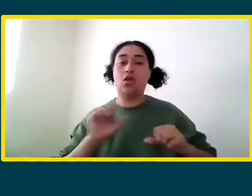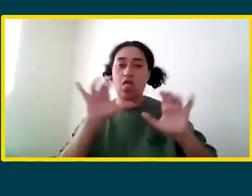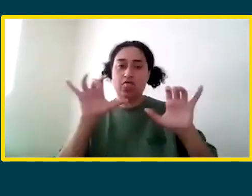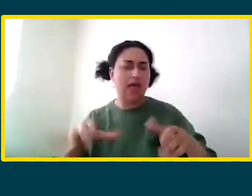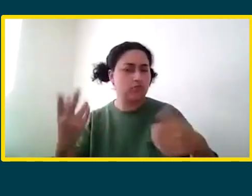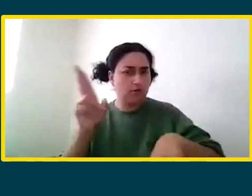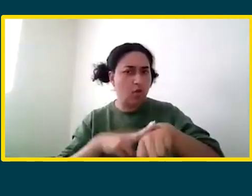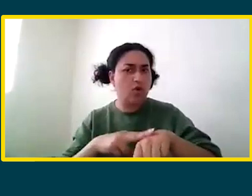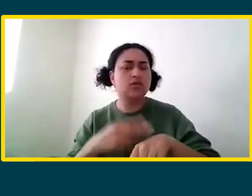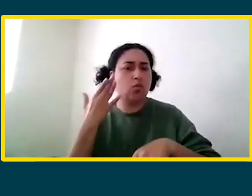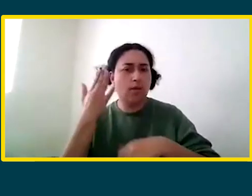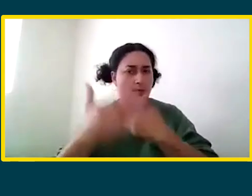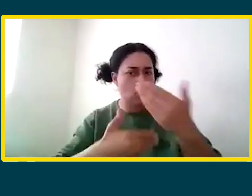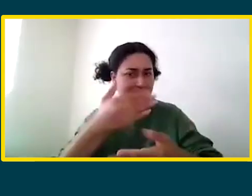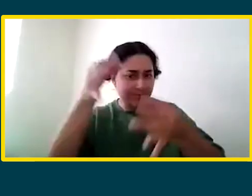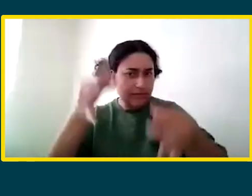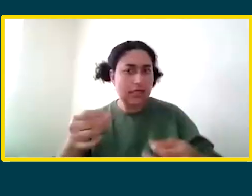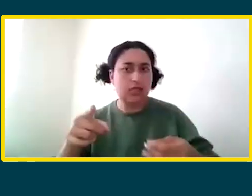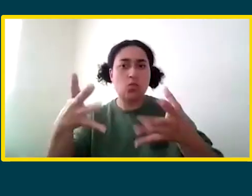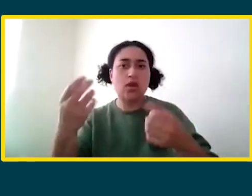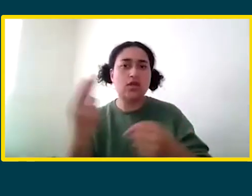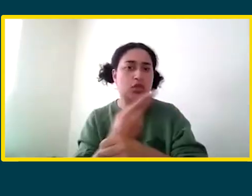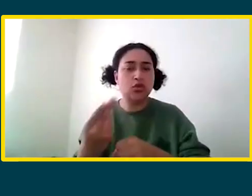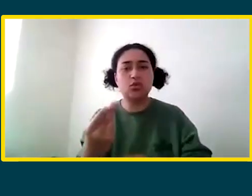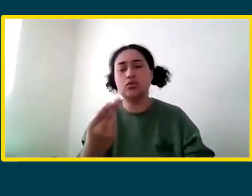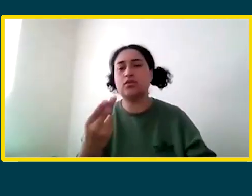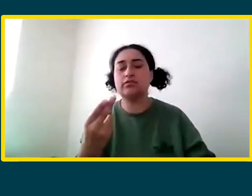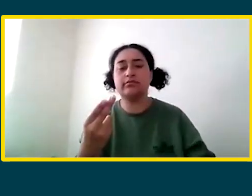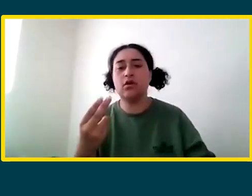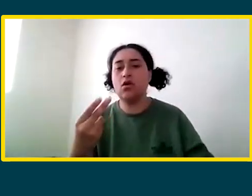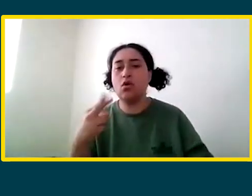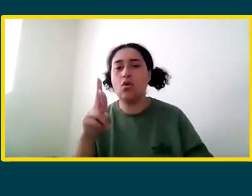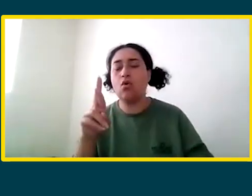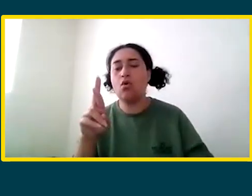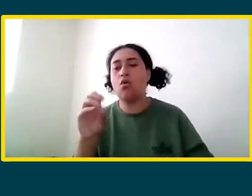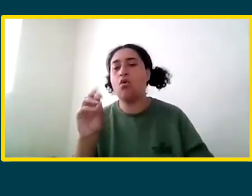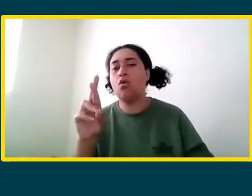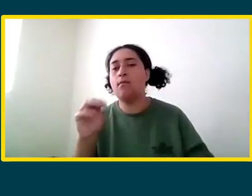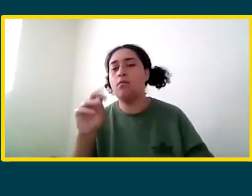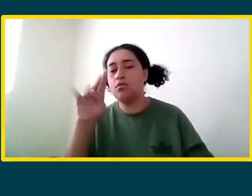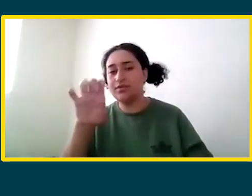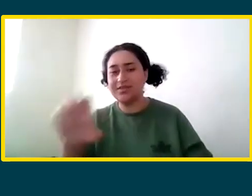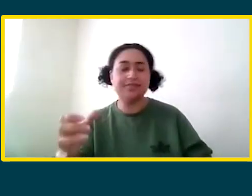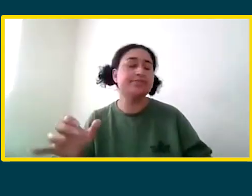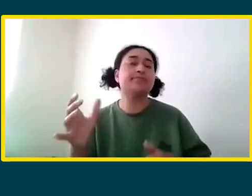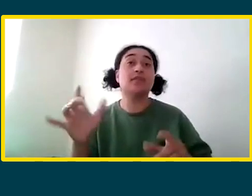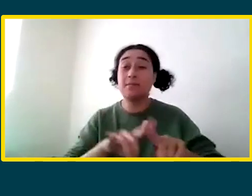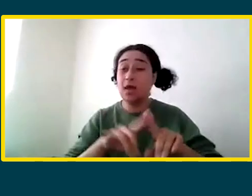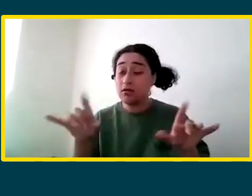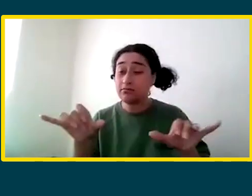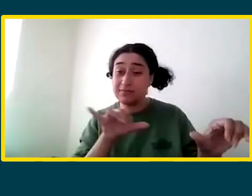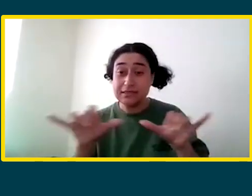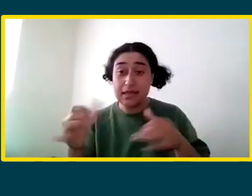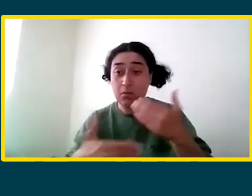course always still be a process. Deciding that you want to go on hormones, that would all be a process, but it would be the same process as it is